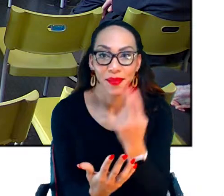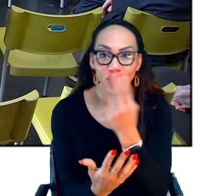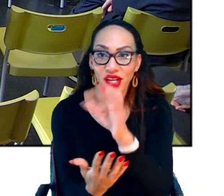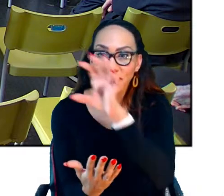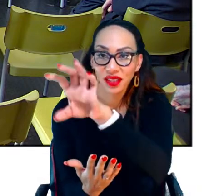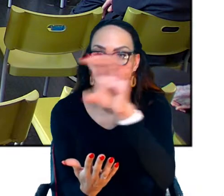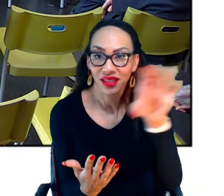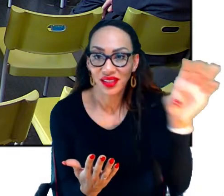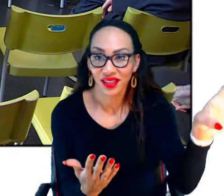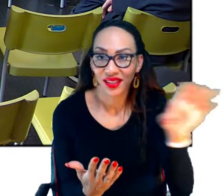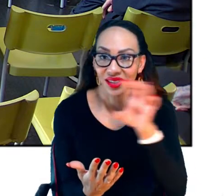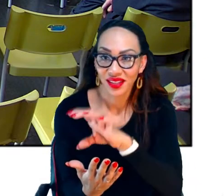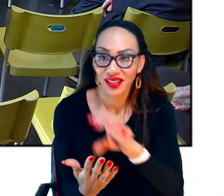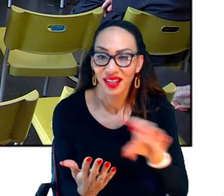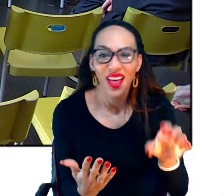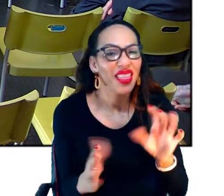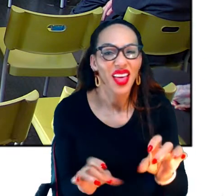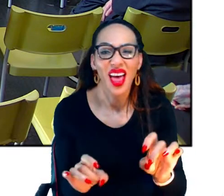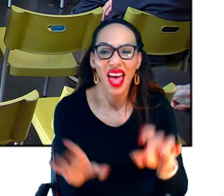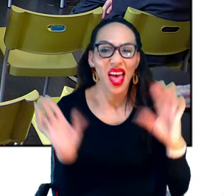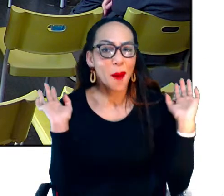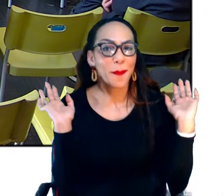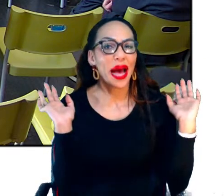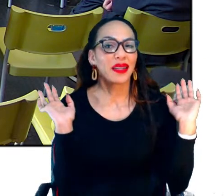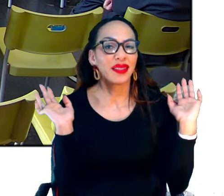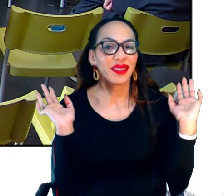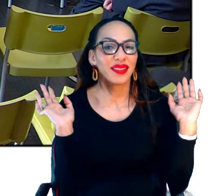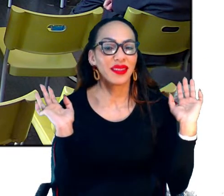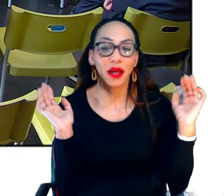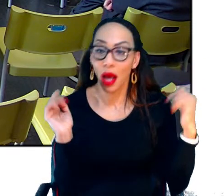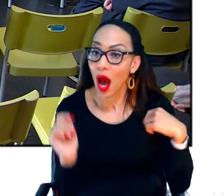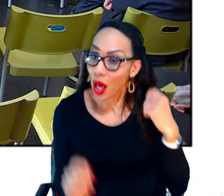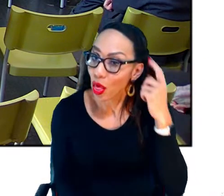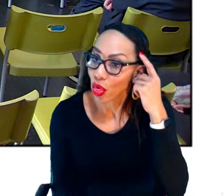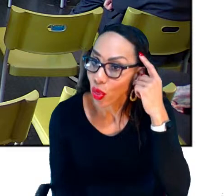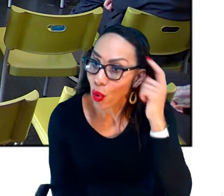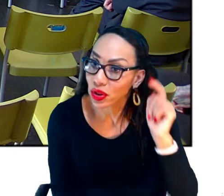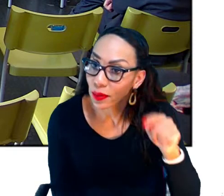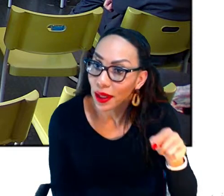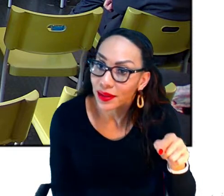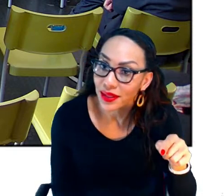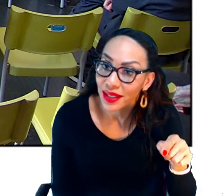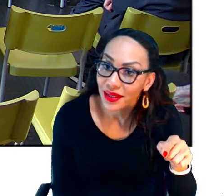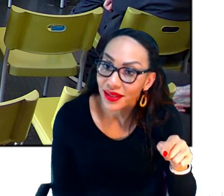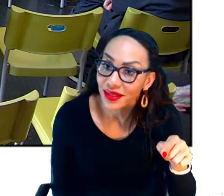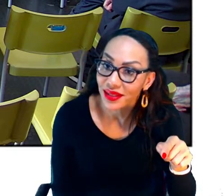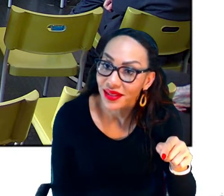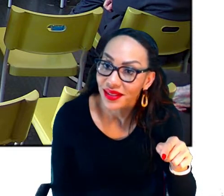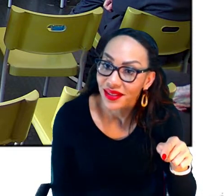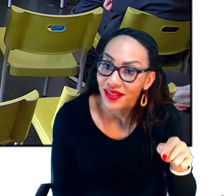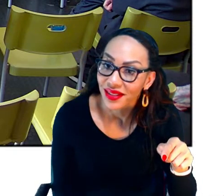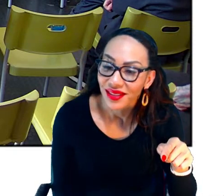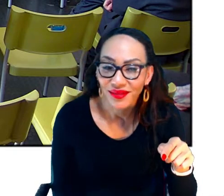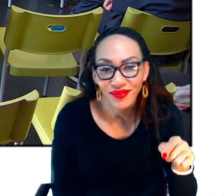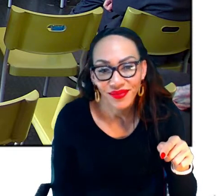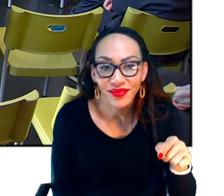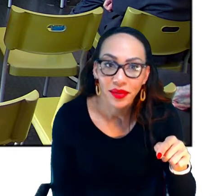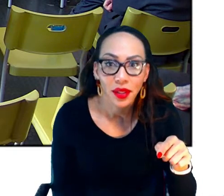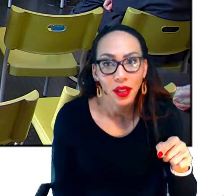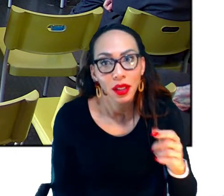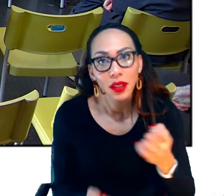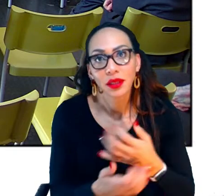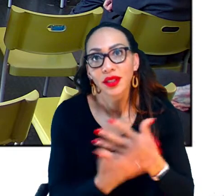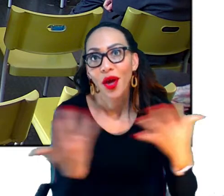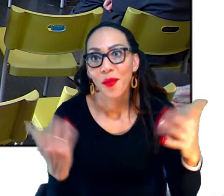really. So yeah, I did think about a comic book, but then it's kind of just trying to, there's so many different directions I can go